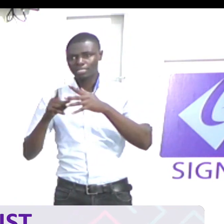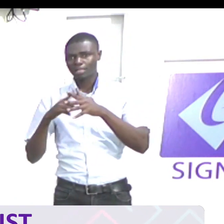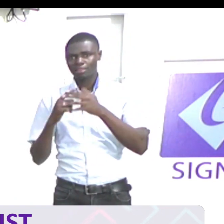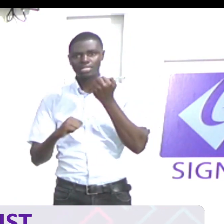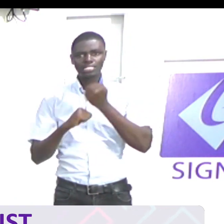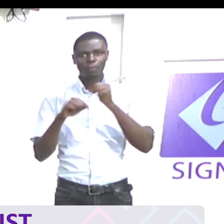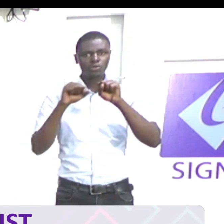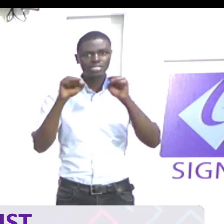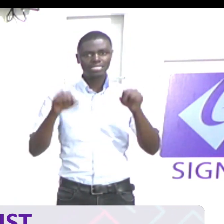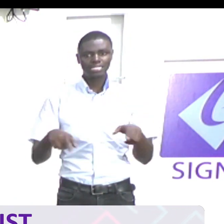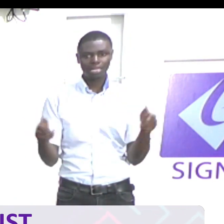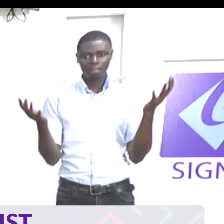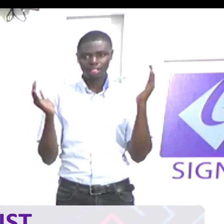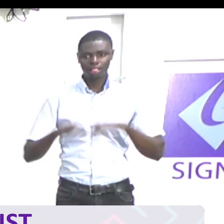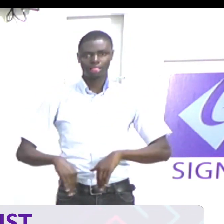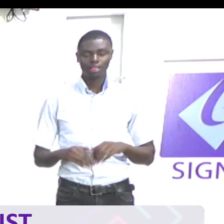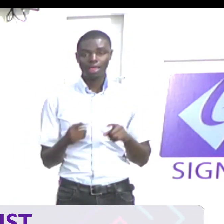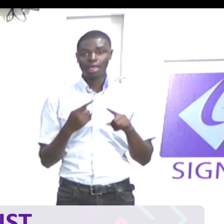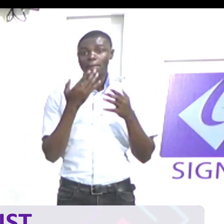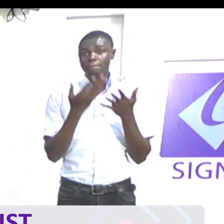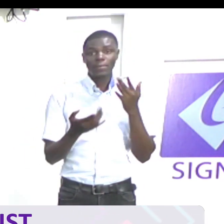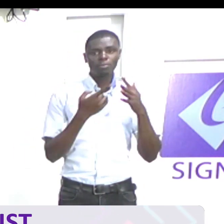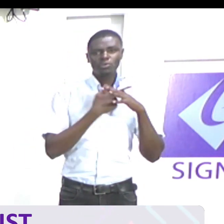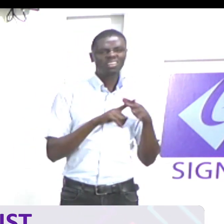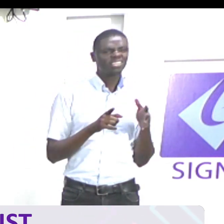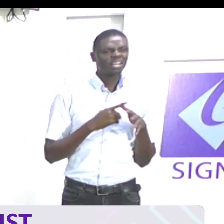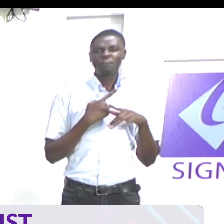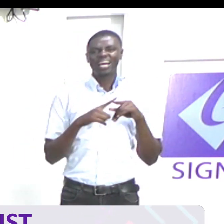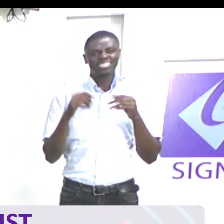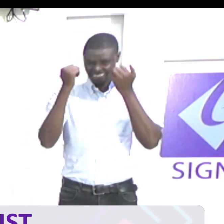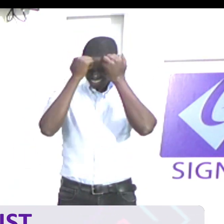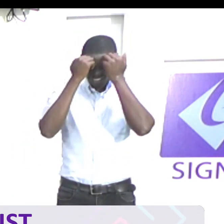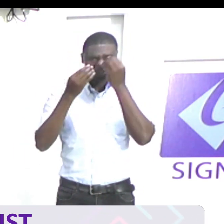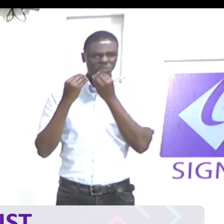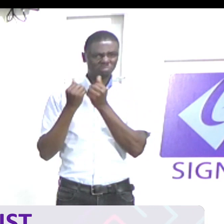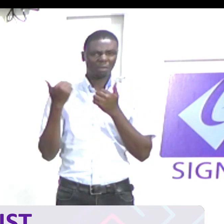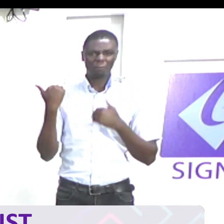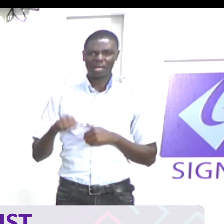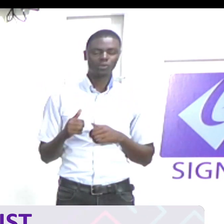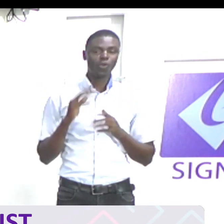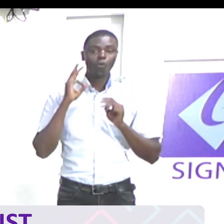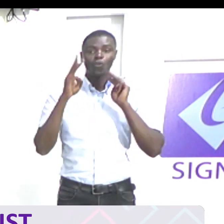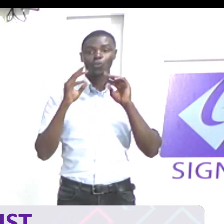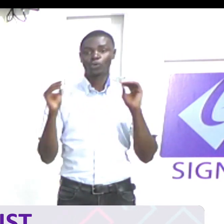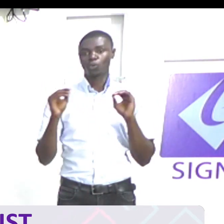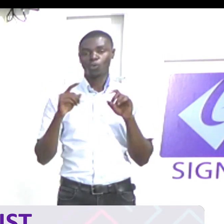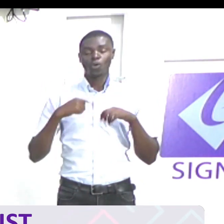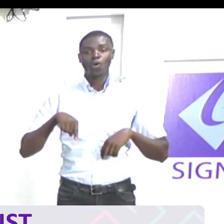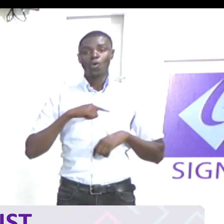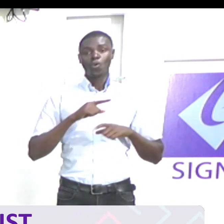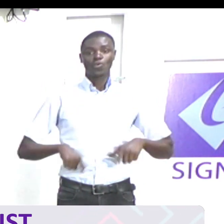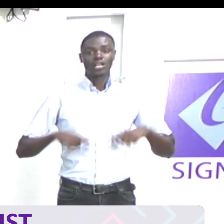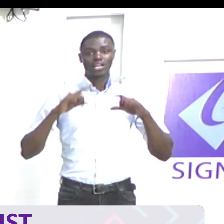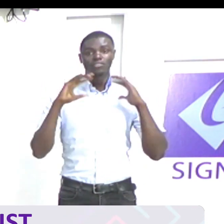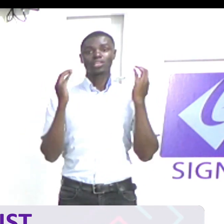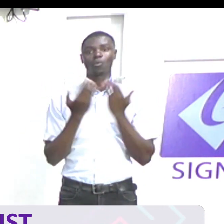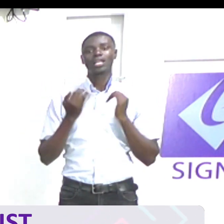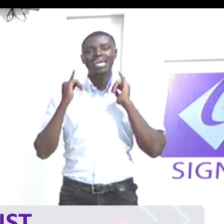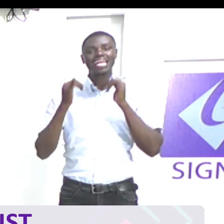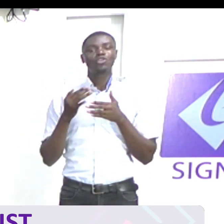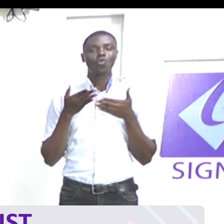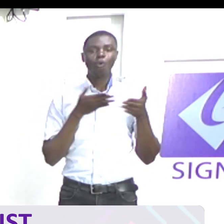system hapo katikati ka crumble. But then again maybe ulianza lakini haikuwa yako. Don't you worry because we live in a world where new